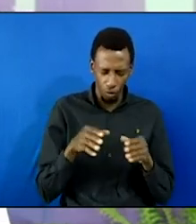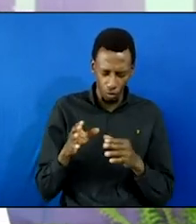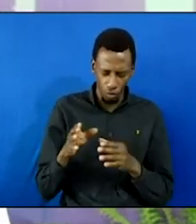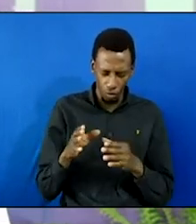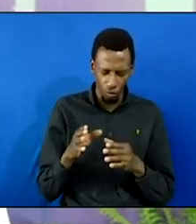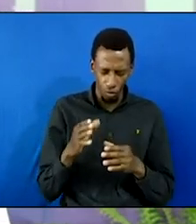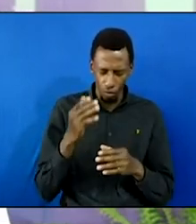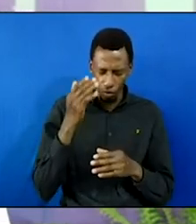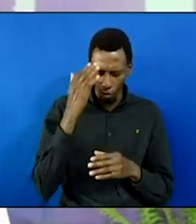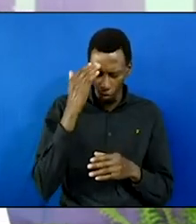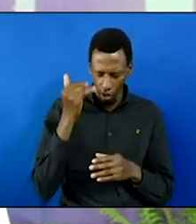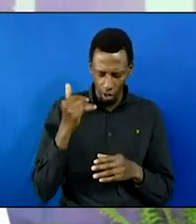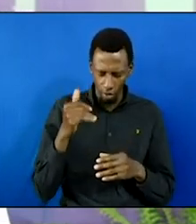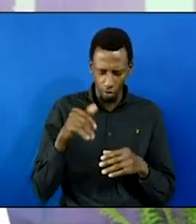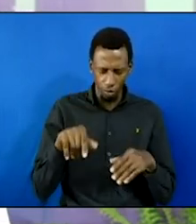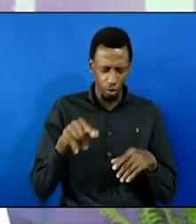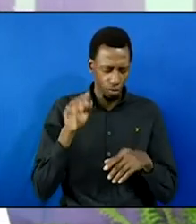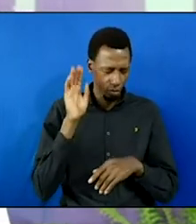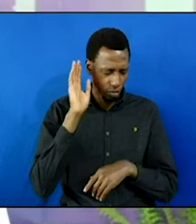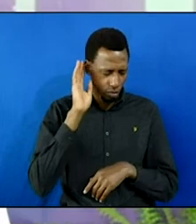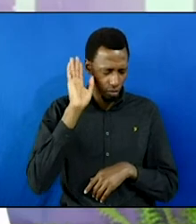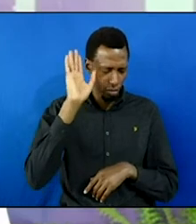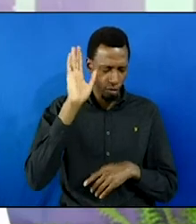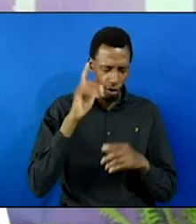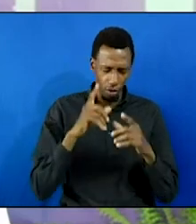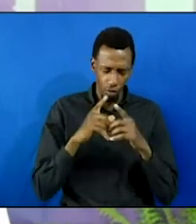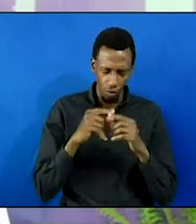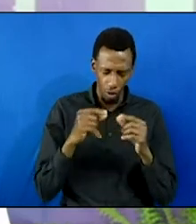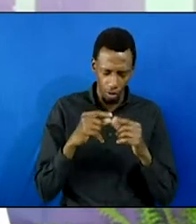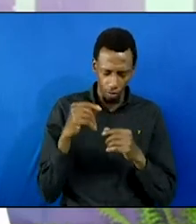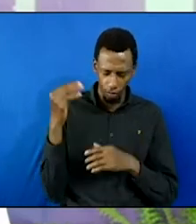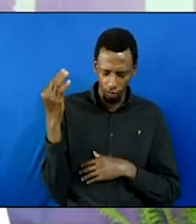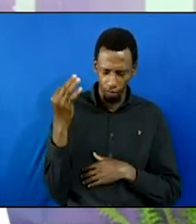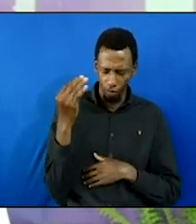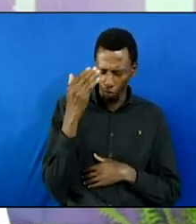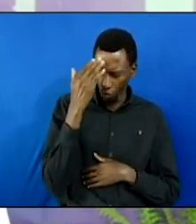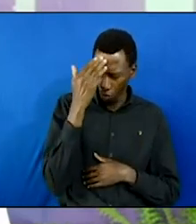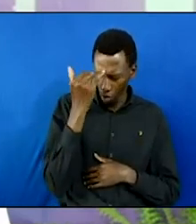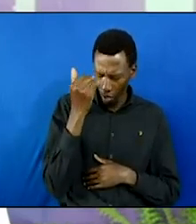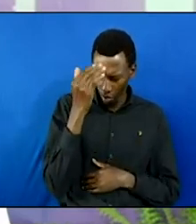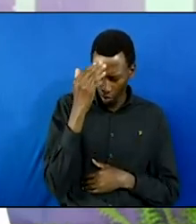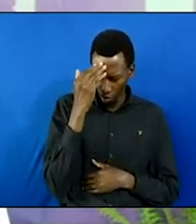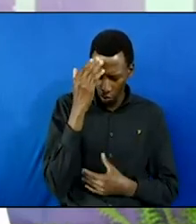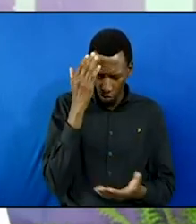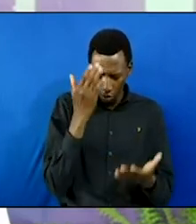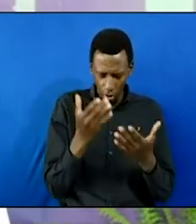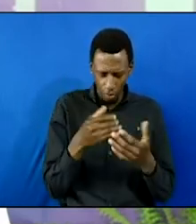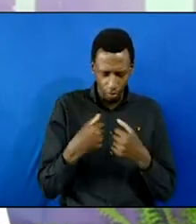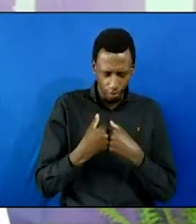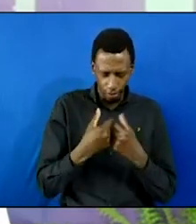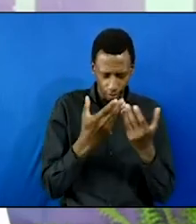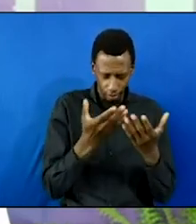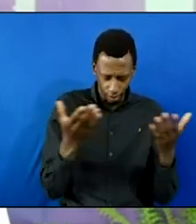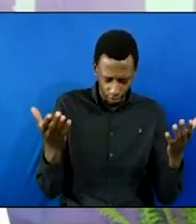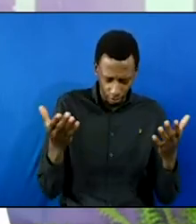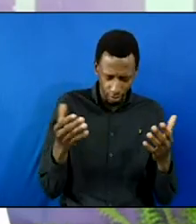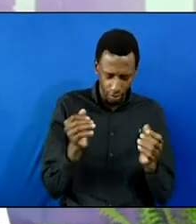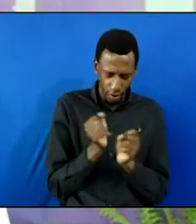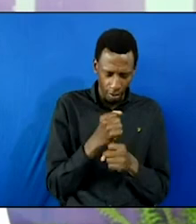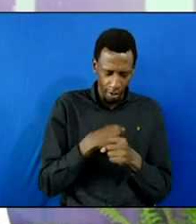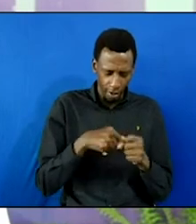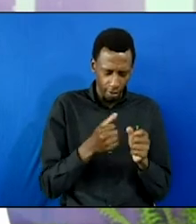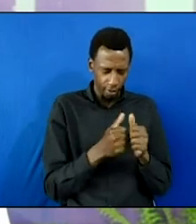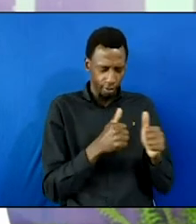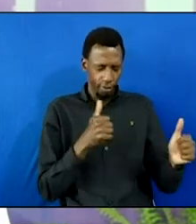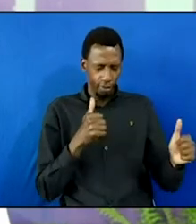to be in the audience of your word, because we know circumstances would have kept us away, but